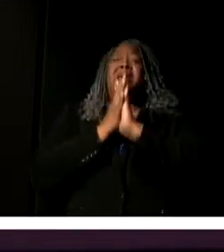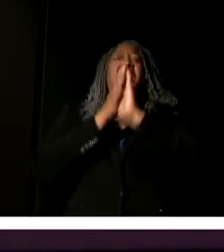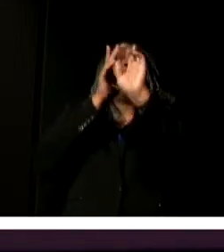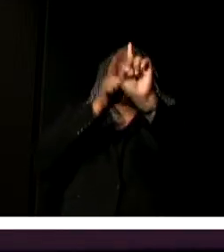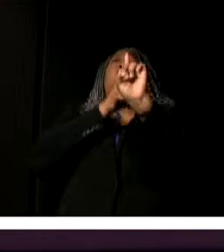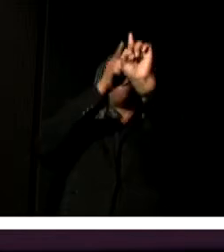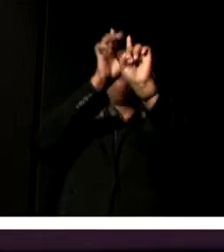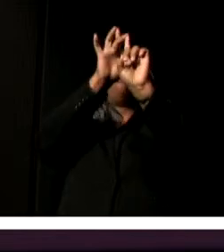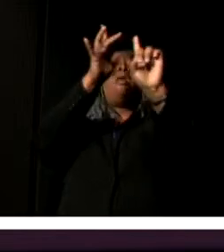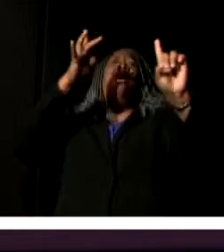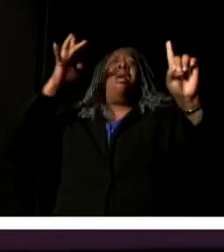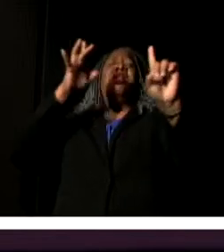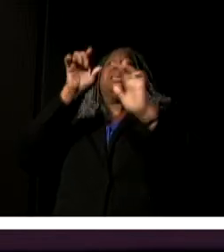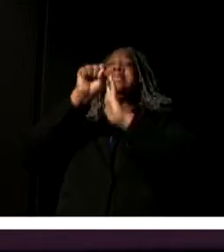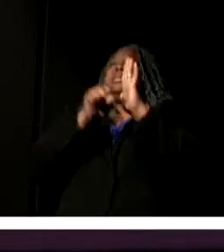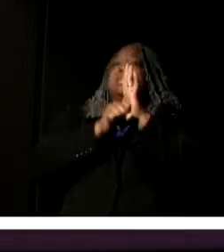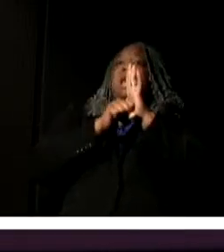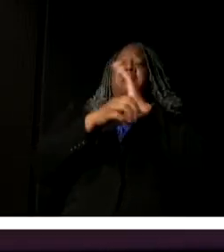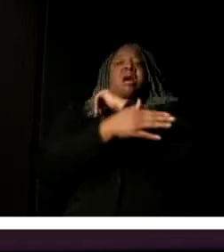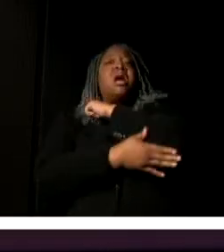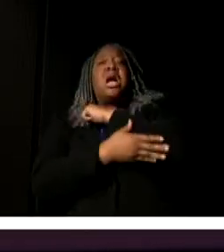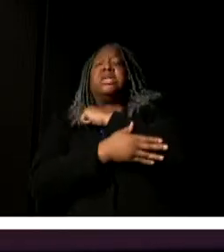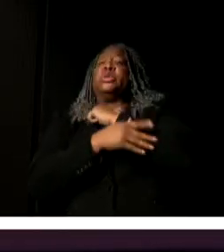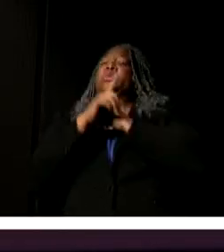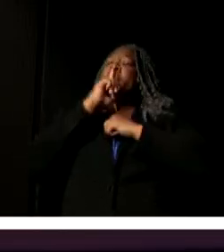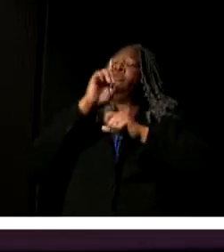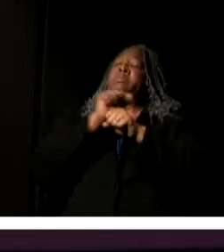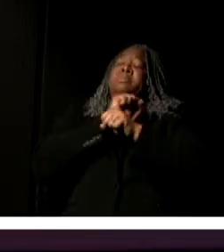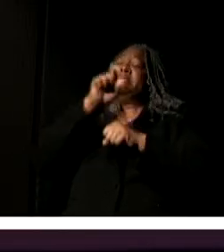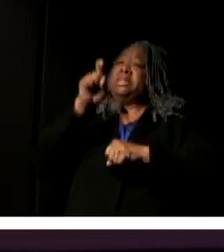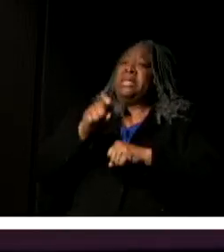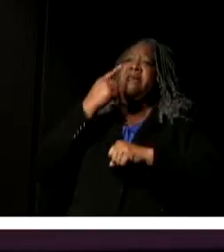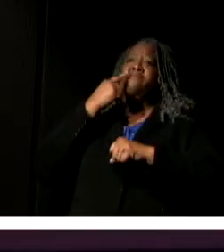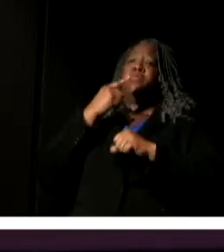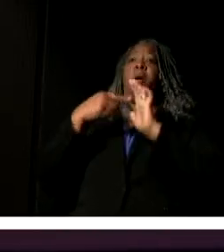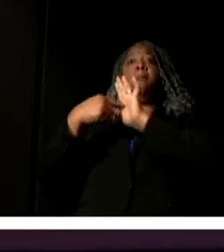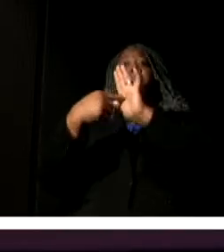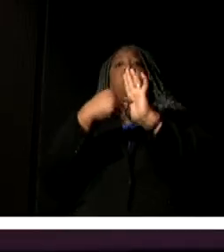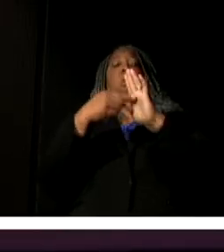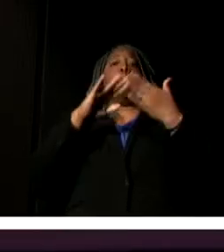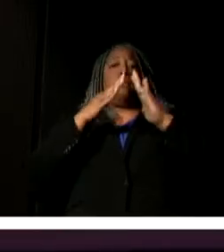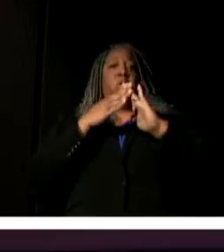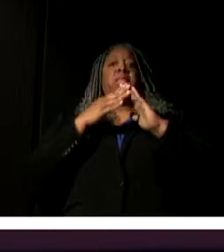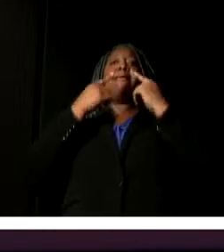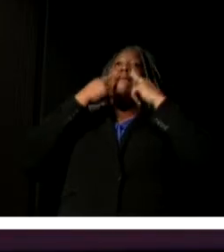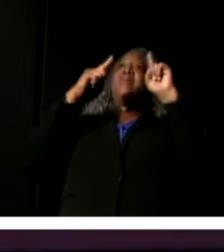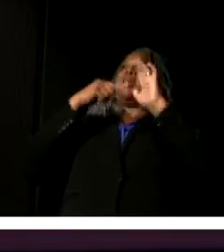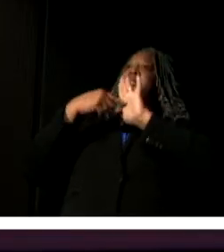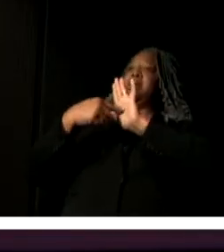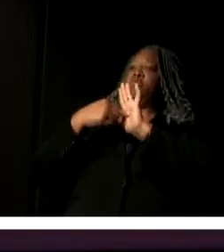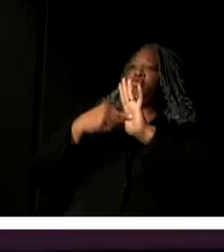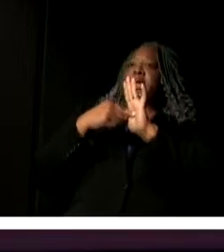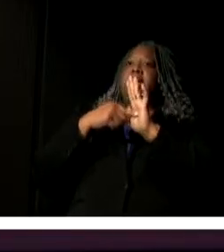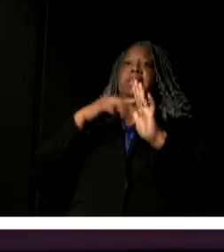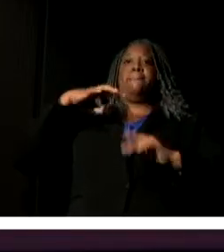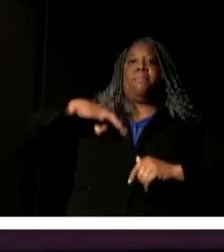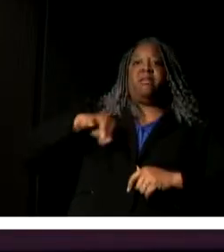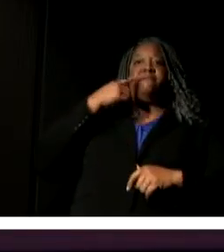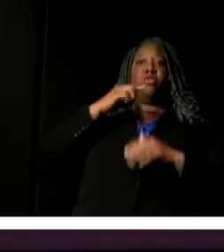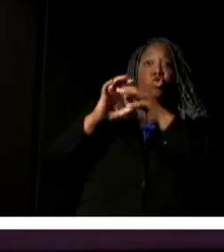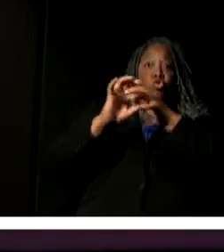hope in a state and country in desperate need of model communities that effectively demonstrate the benefits of